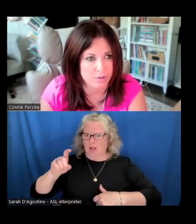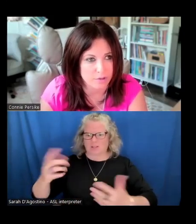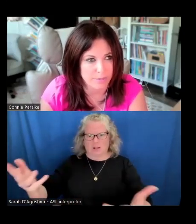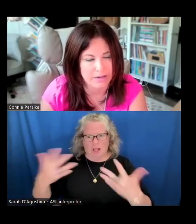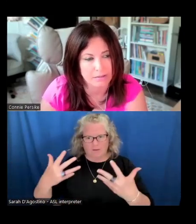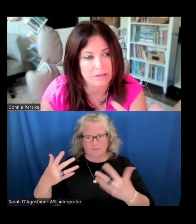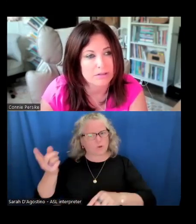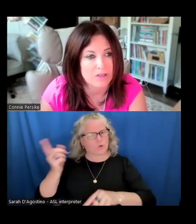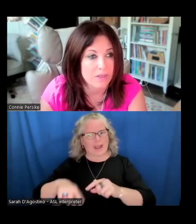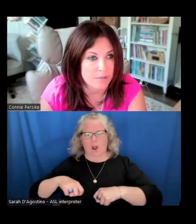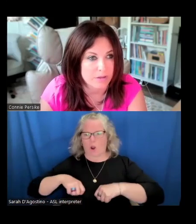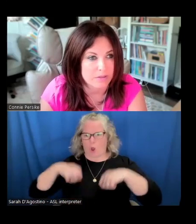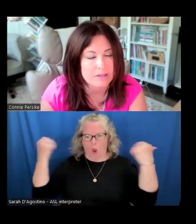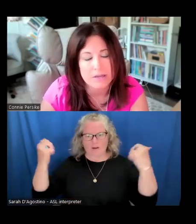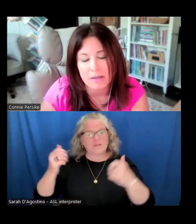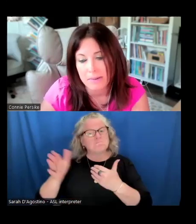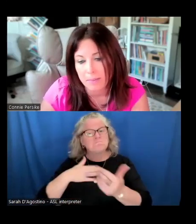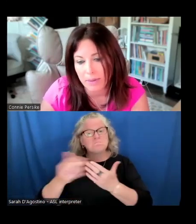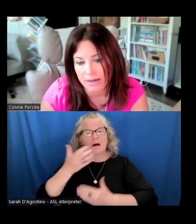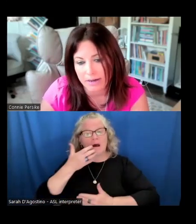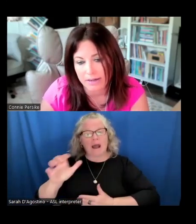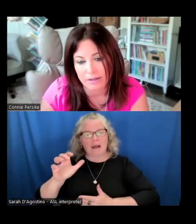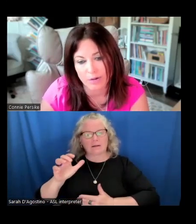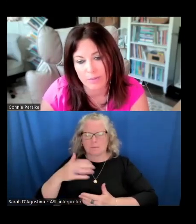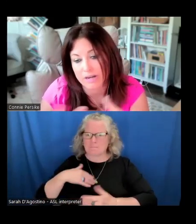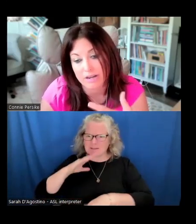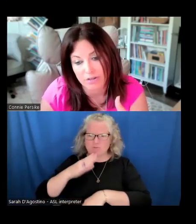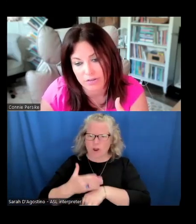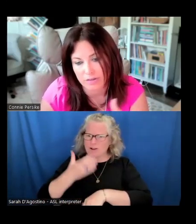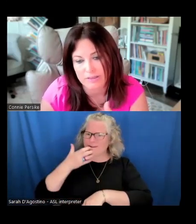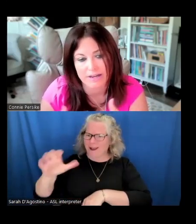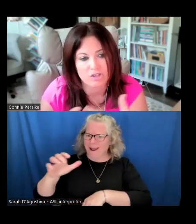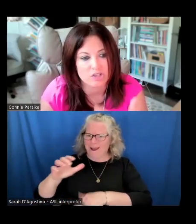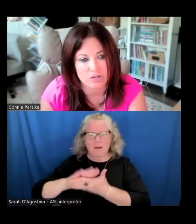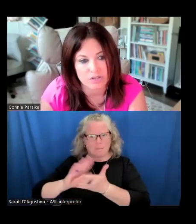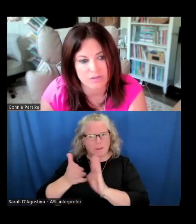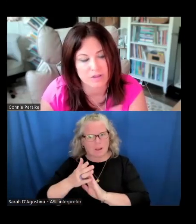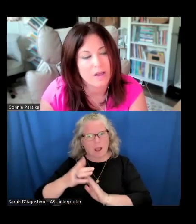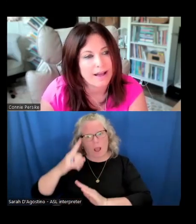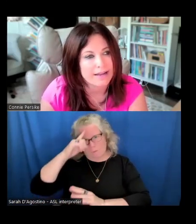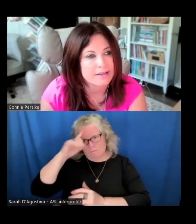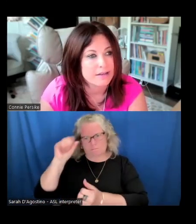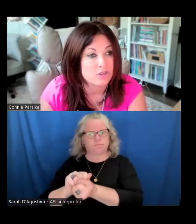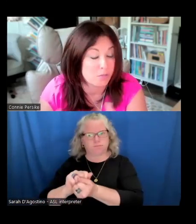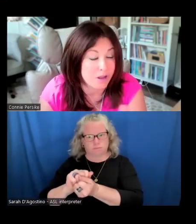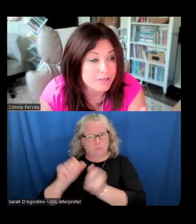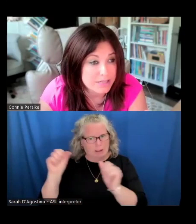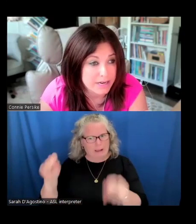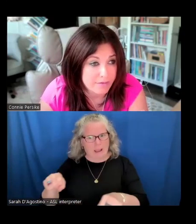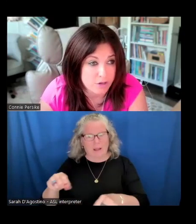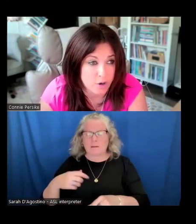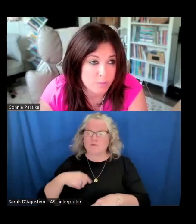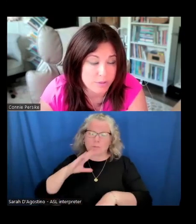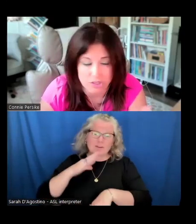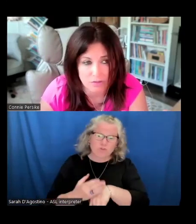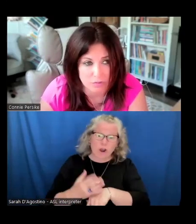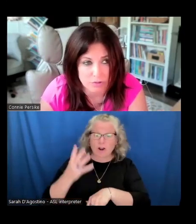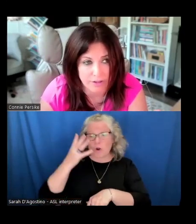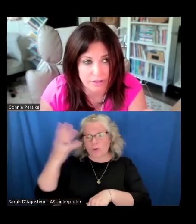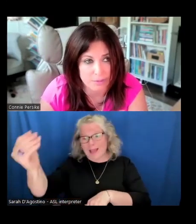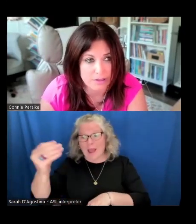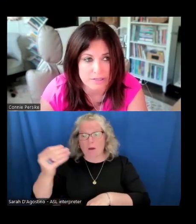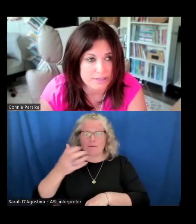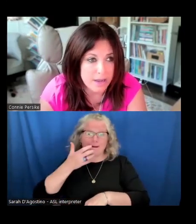to ignore their body. We don't even think about this. But, my daughter goes outside, she starts to feel hot. She wants to take off her coat, but she's a